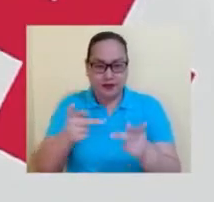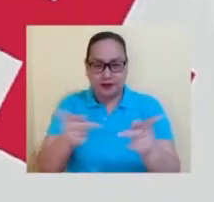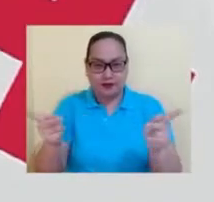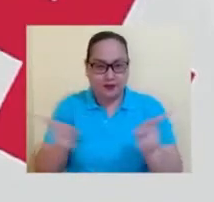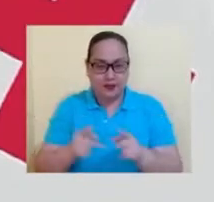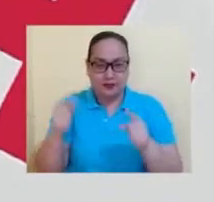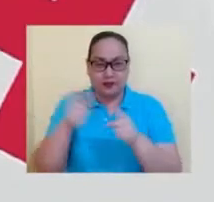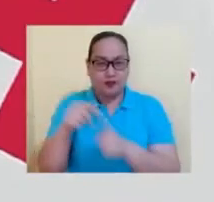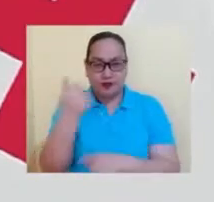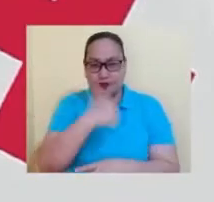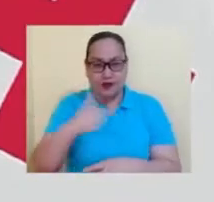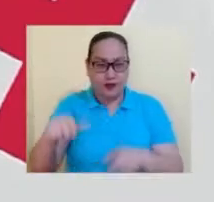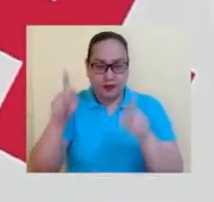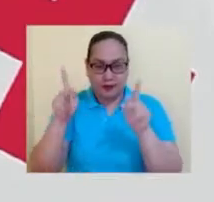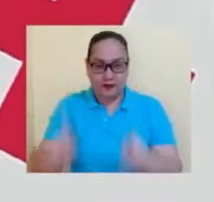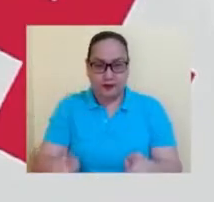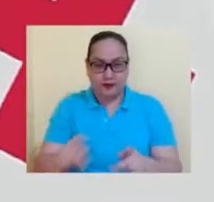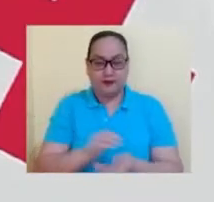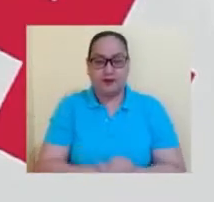anybody.